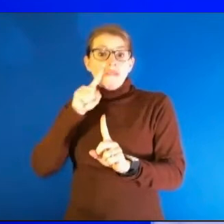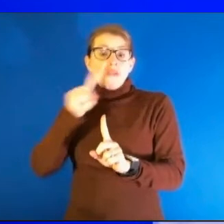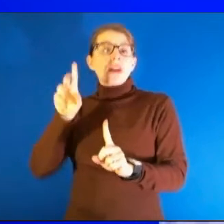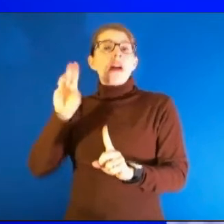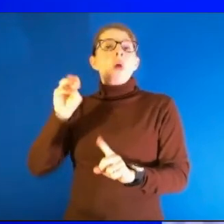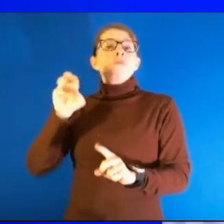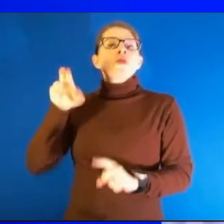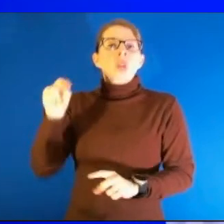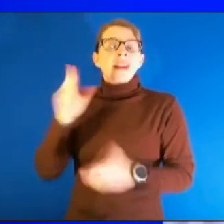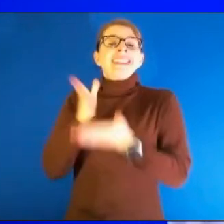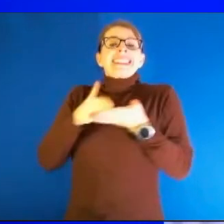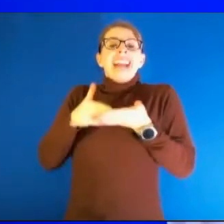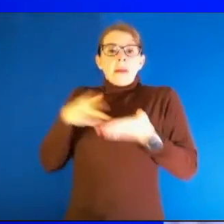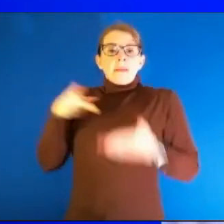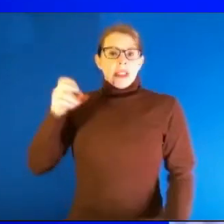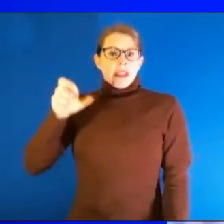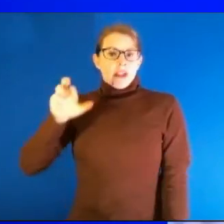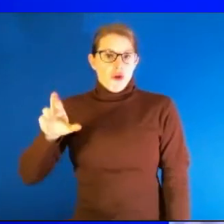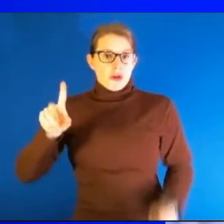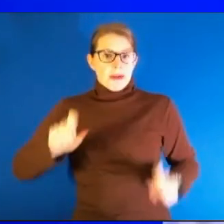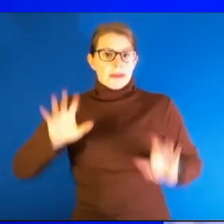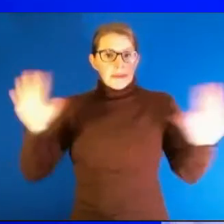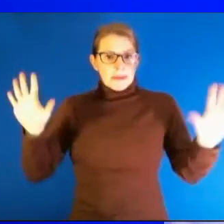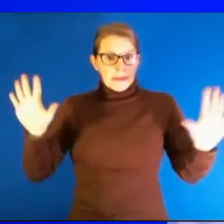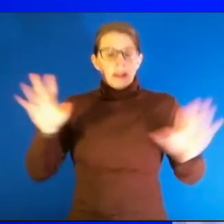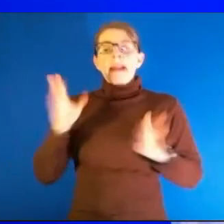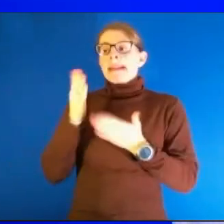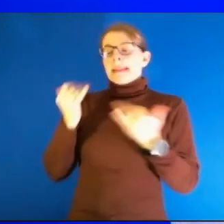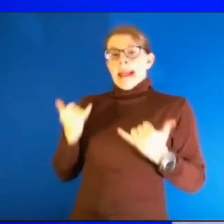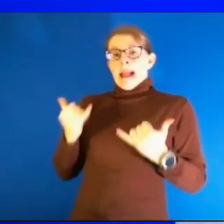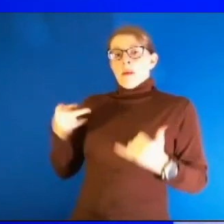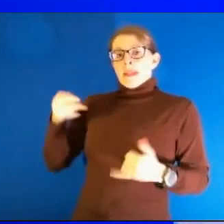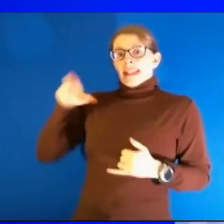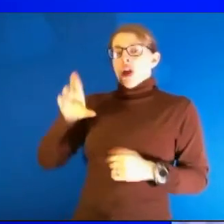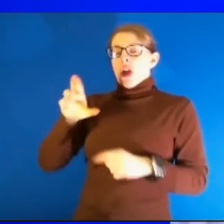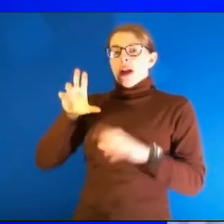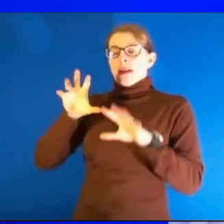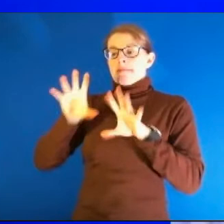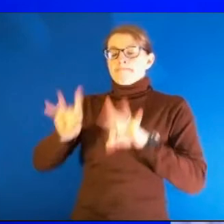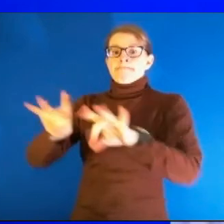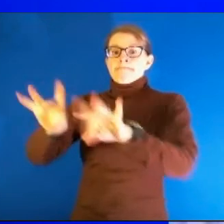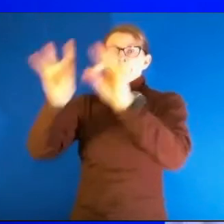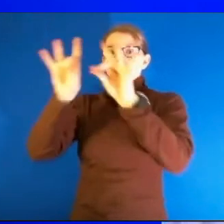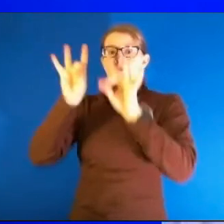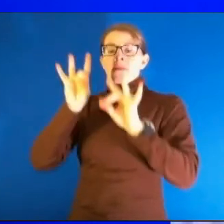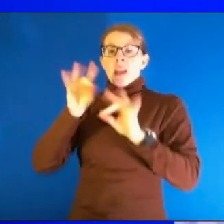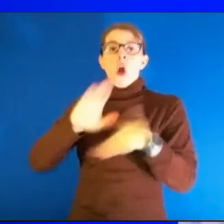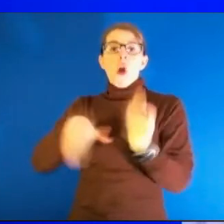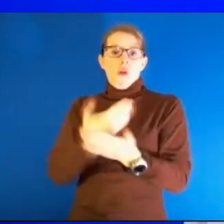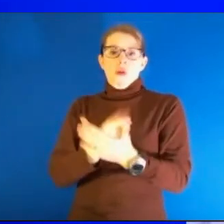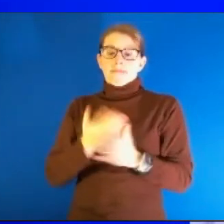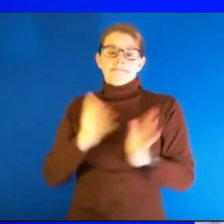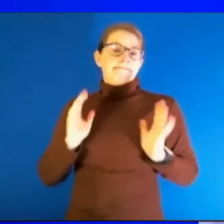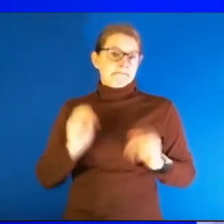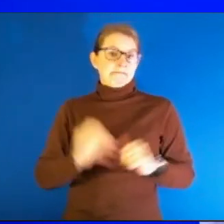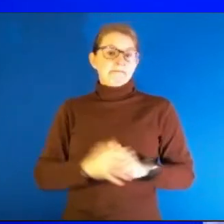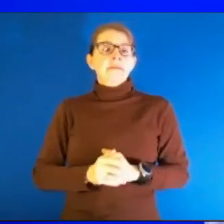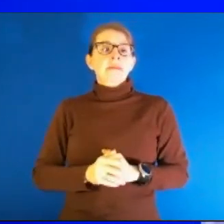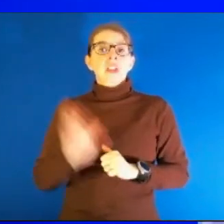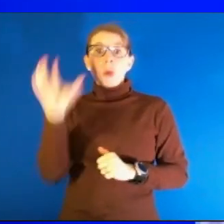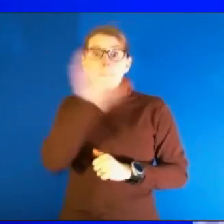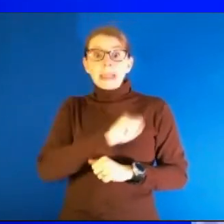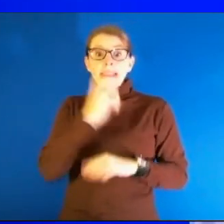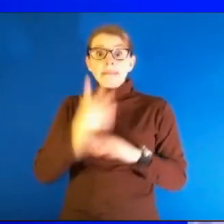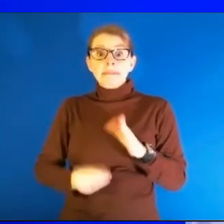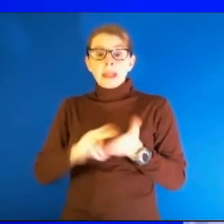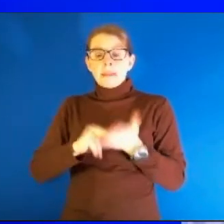PCR tests would. Now those PCR tests are not missing and they are hitting them. So when you were missing that, that was an easy way to tell